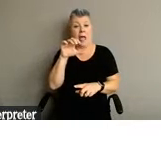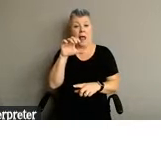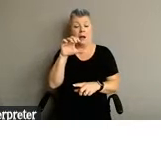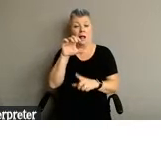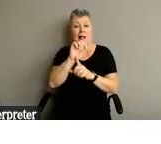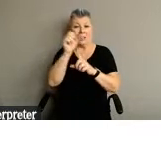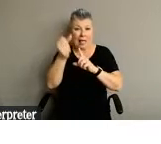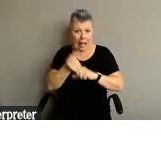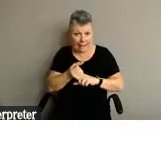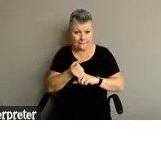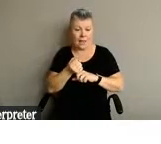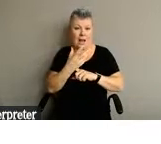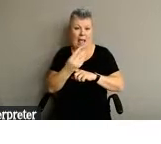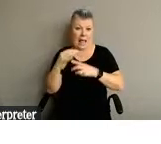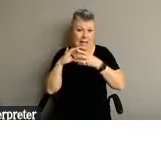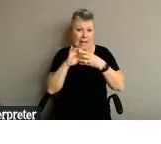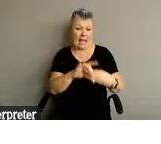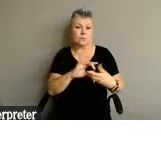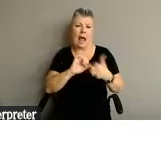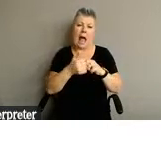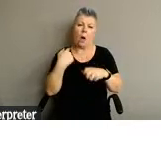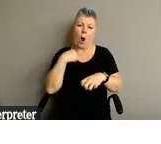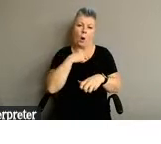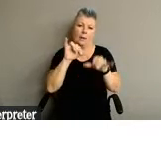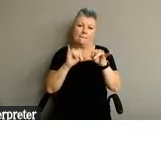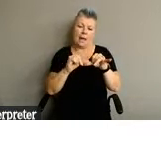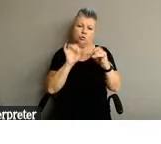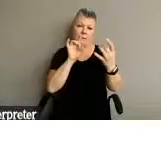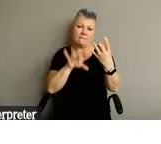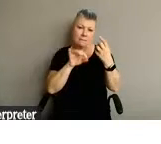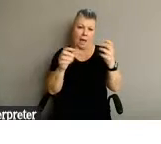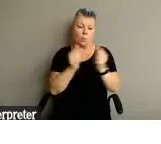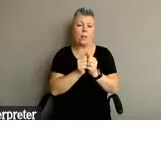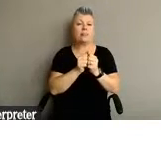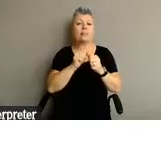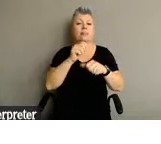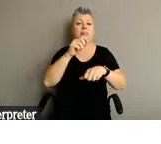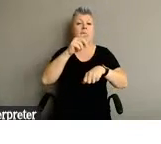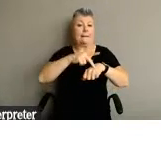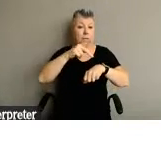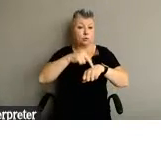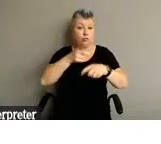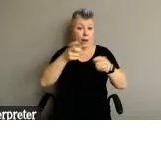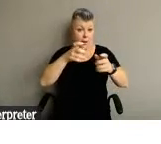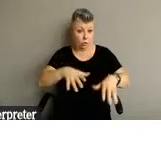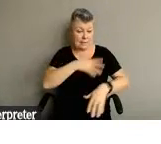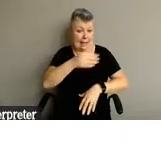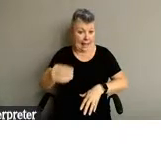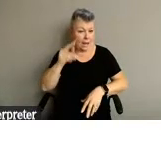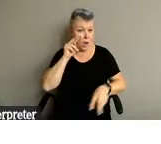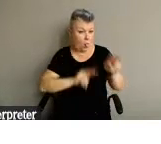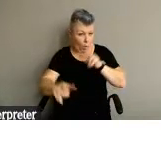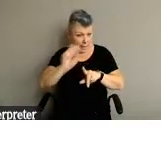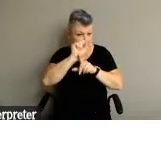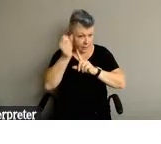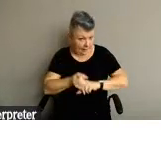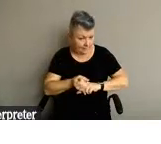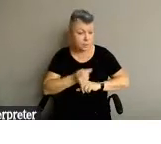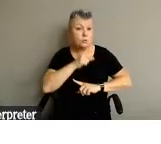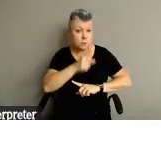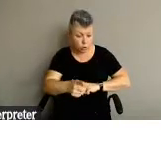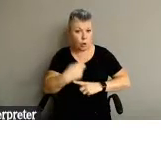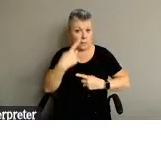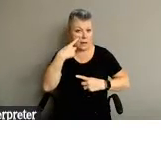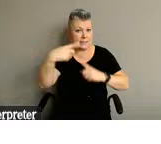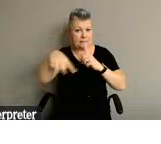Cuneo stated? How are we measuring that feedback with our administrators and looking at the climate to ensure that it is conducive for